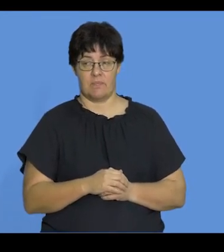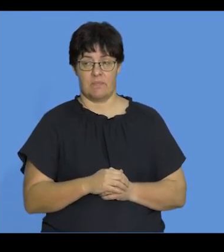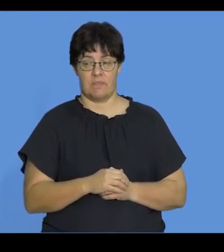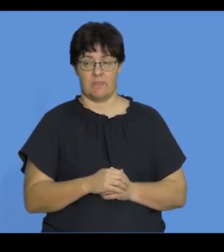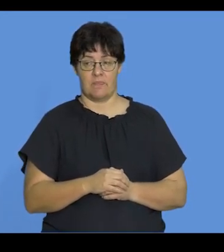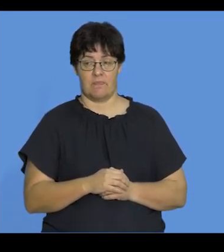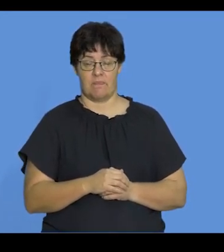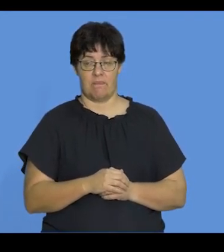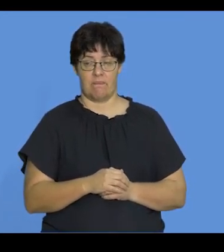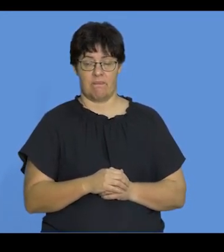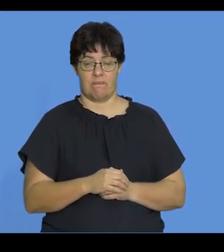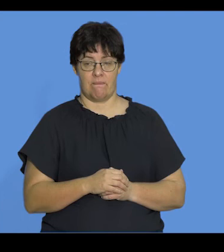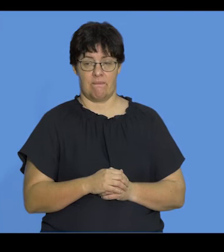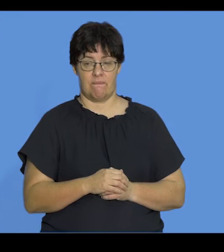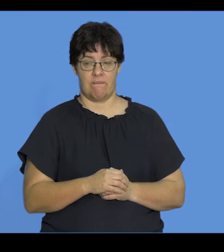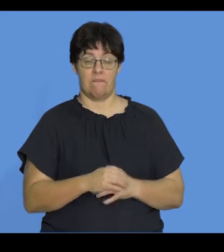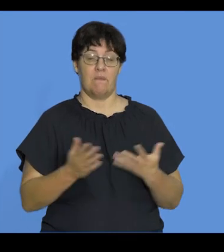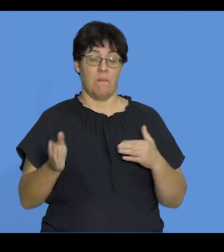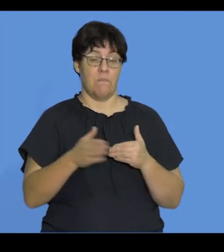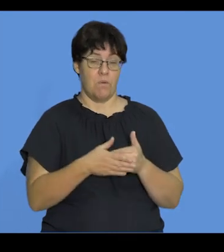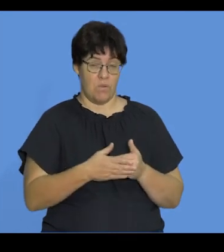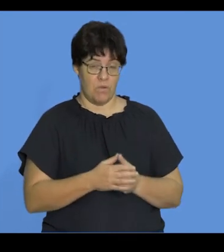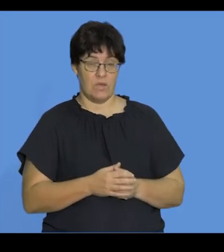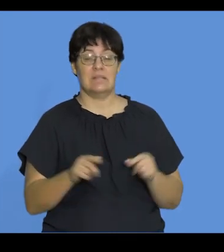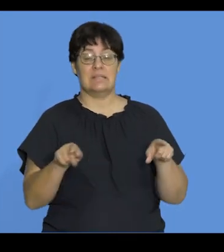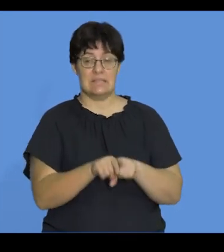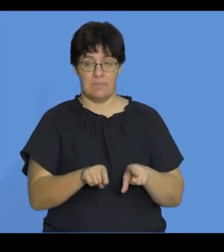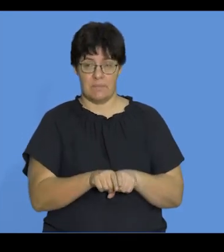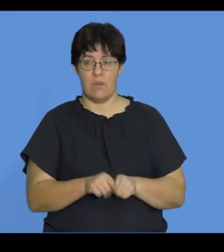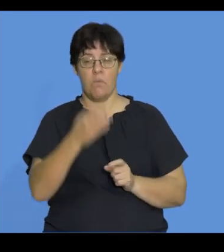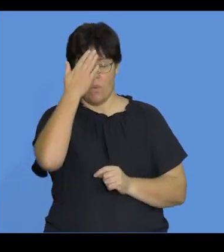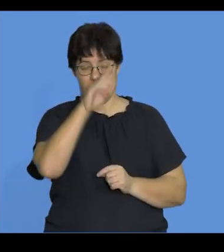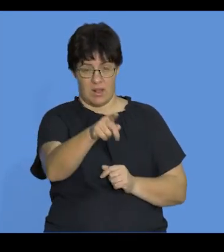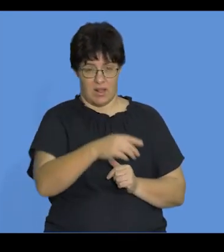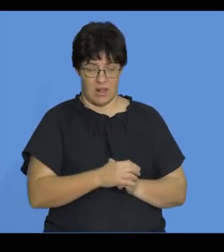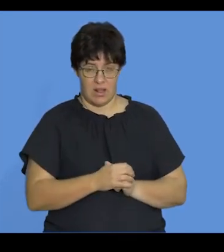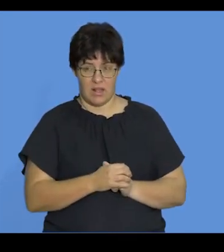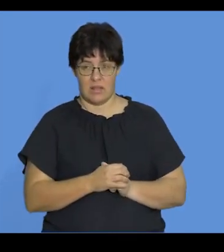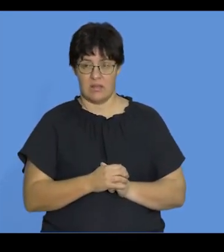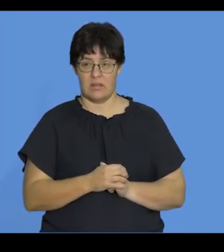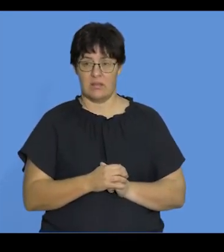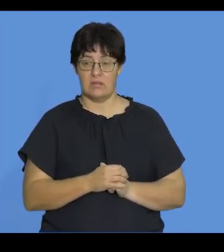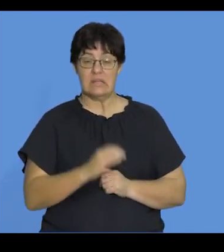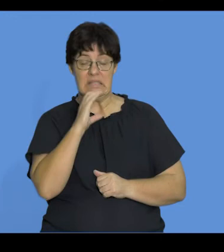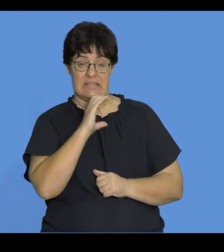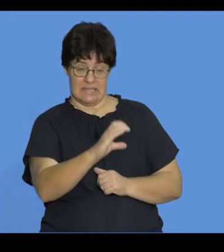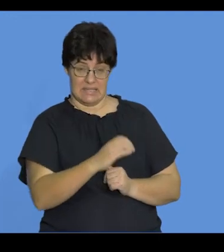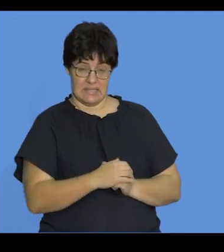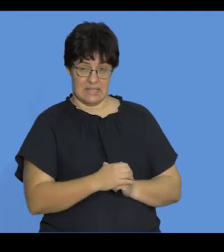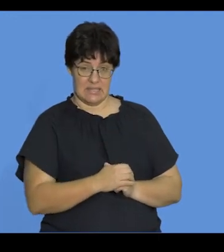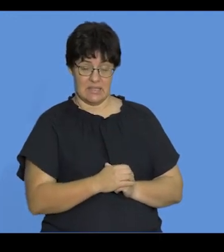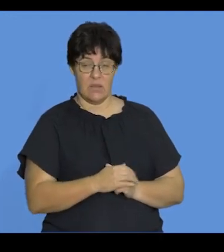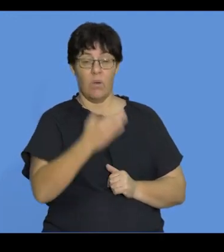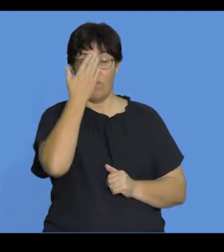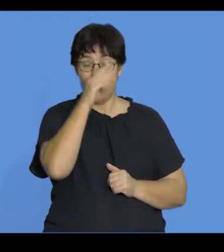0.034 mole, right? Furthermore, we also know that in terms of concentration, we know